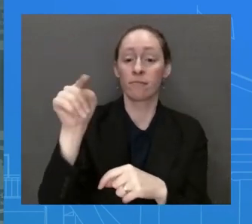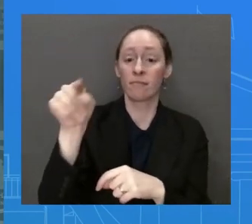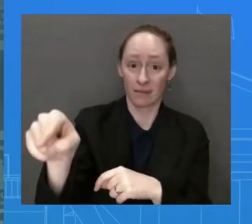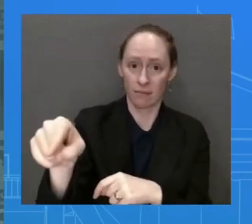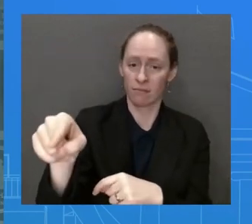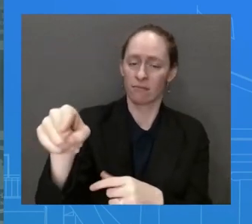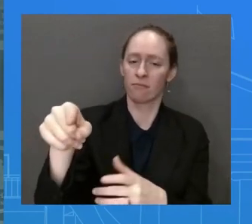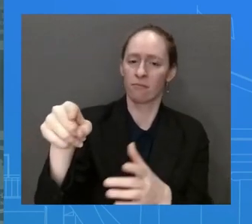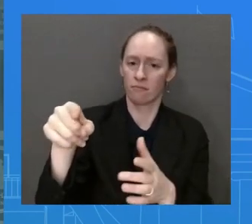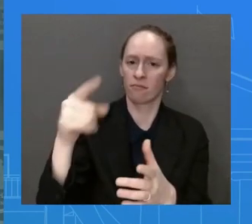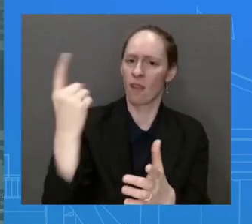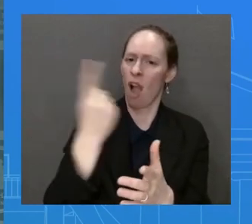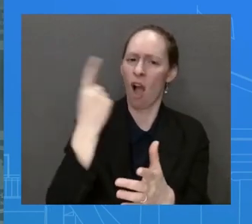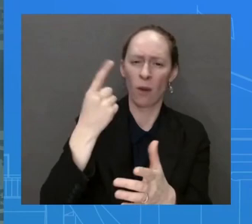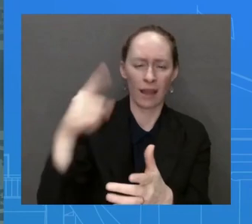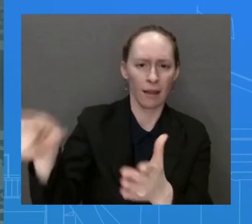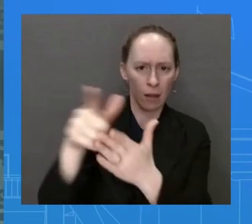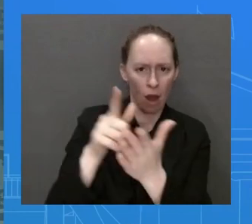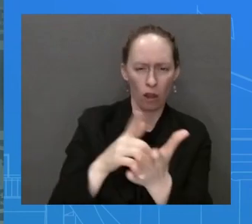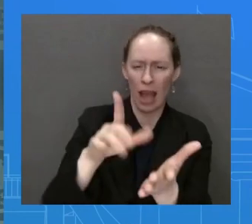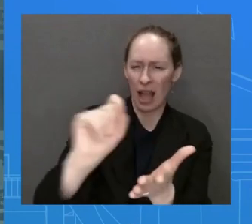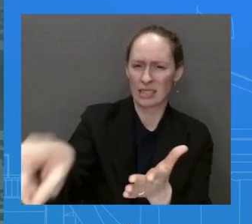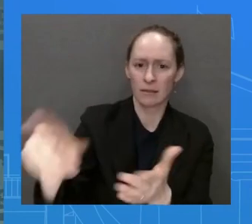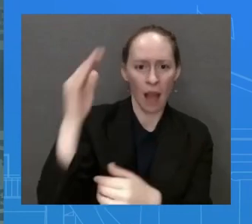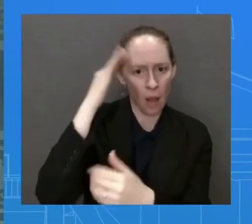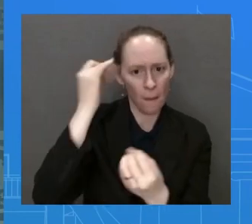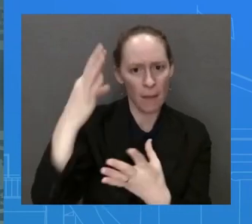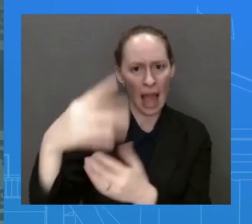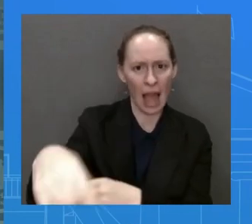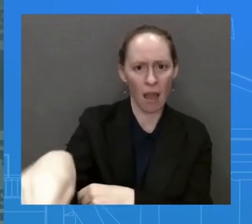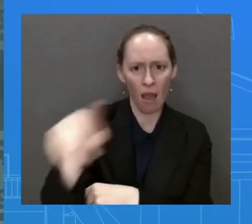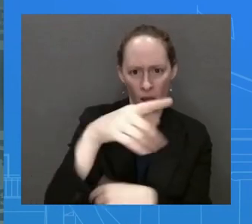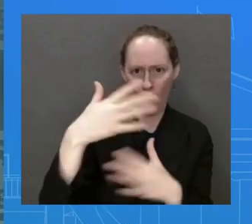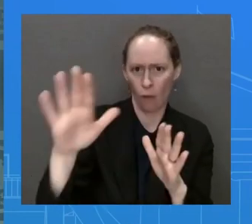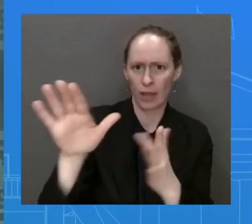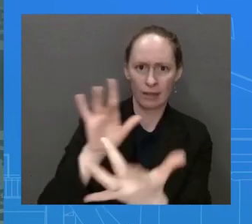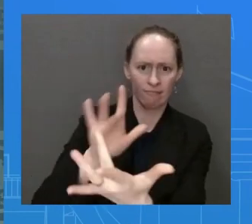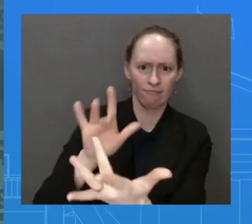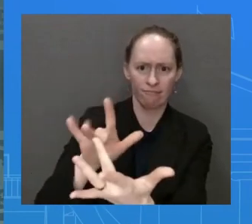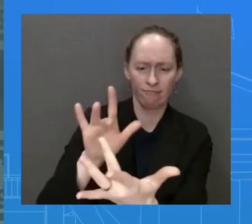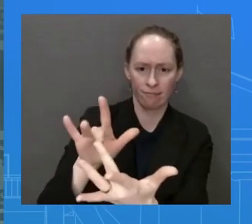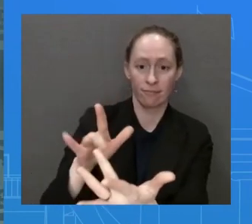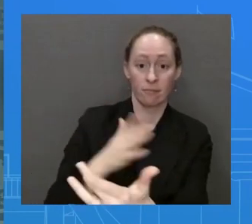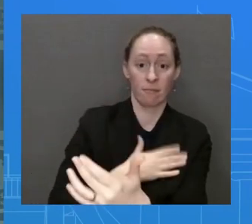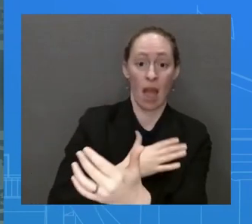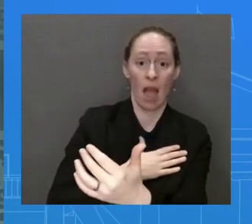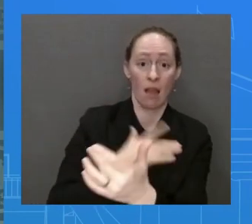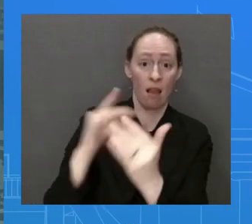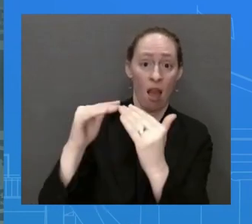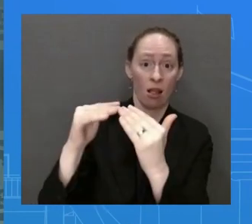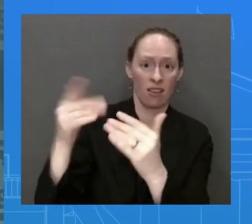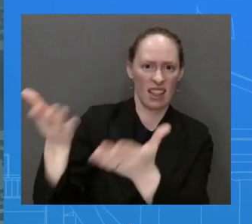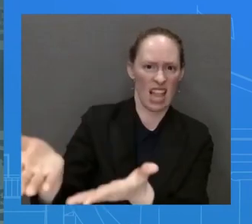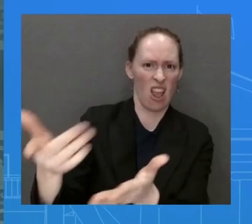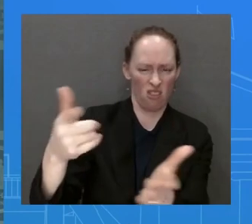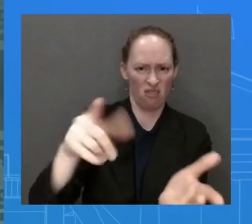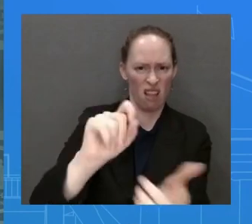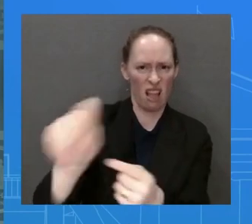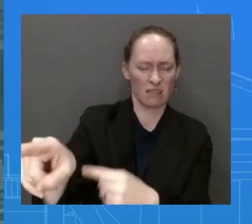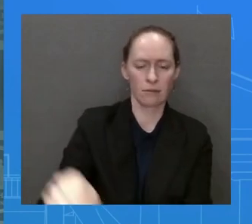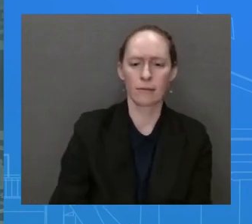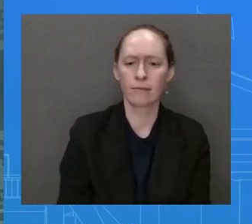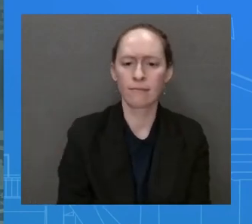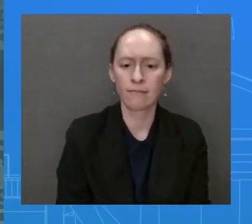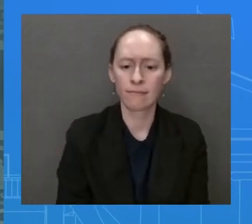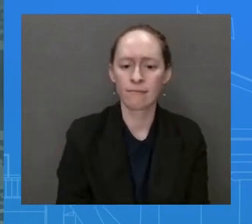right now has been in close touch with my colleague there, and so I would continue to refer you to my